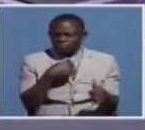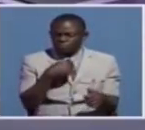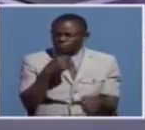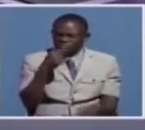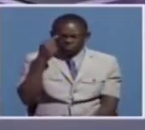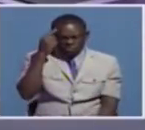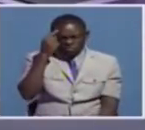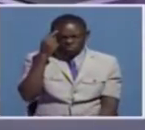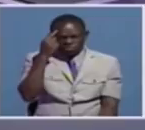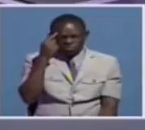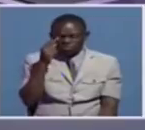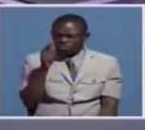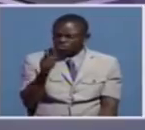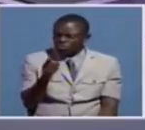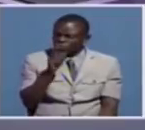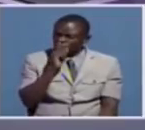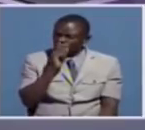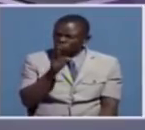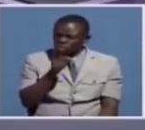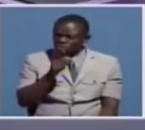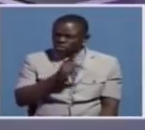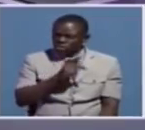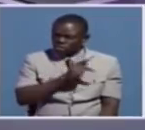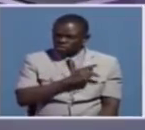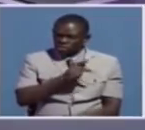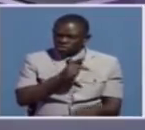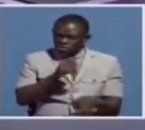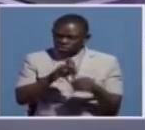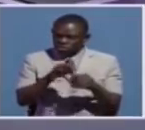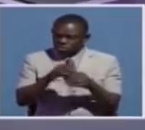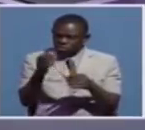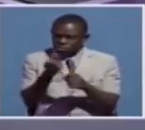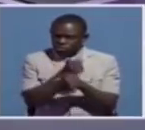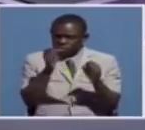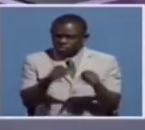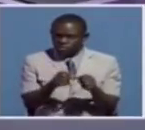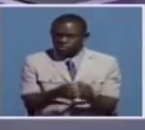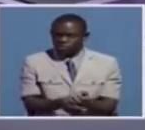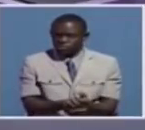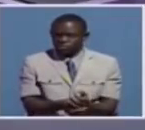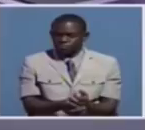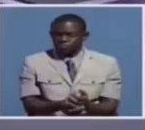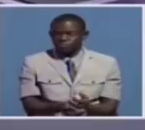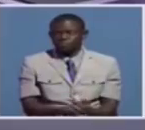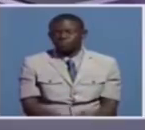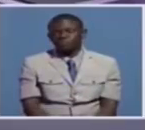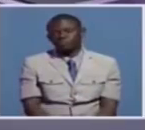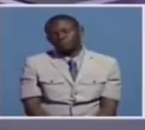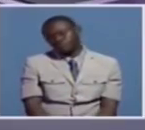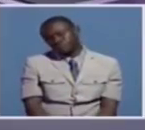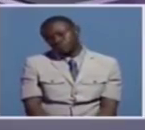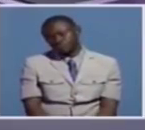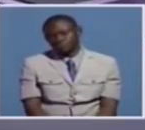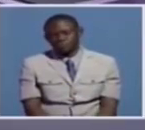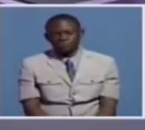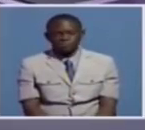Because I was one of the advocates for waiting until the full mandate had run out. I said, you didn't want him to cut short his